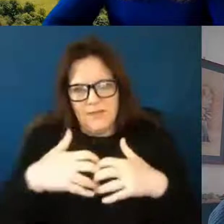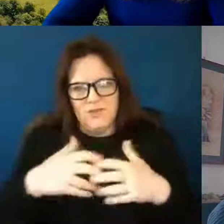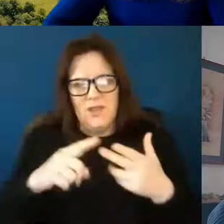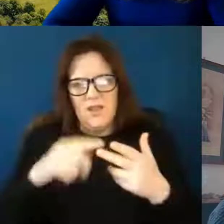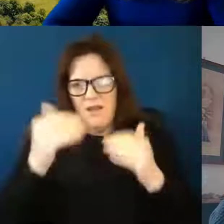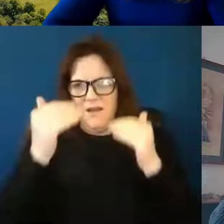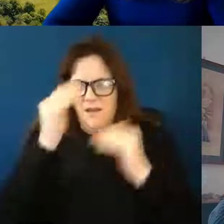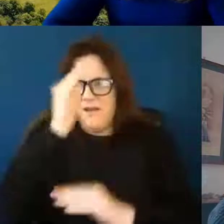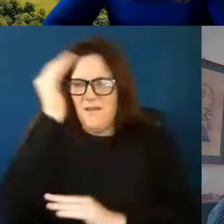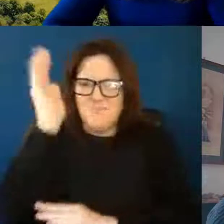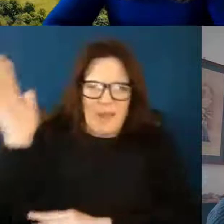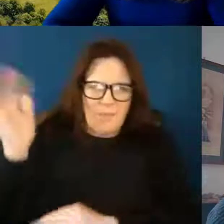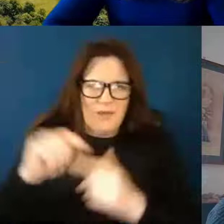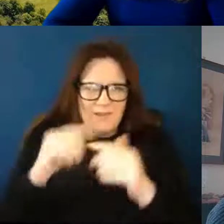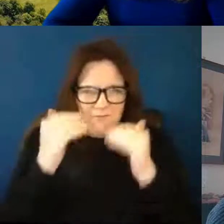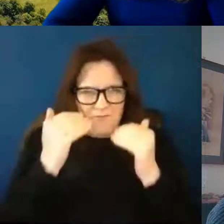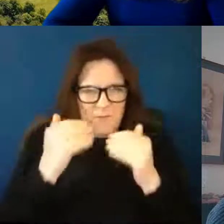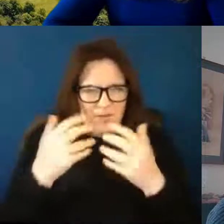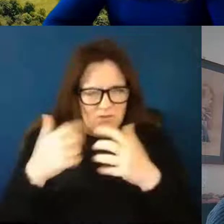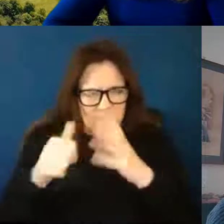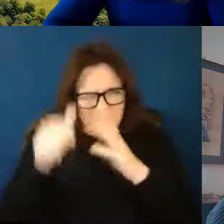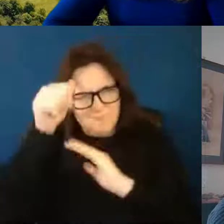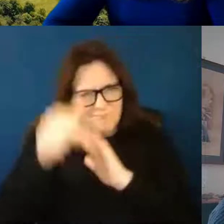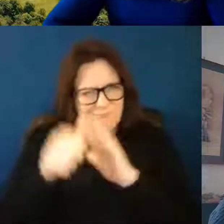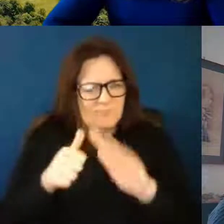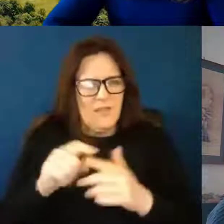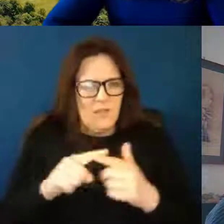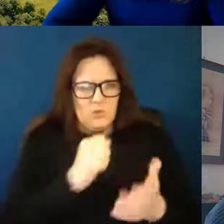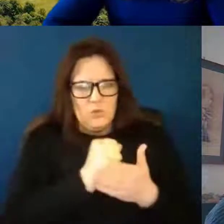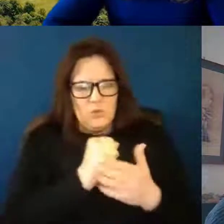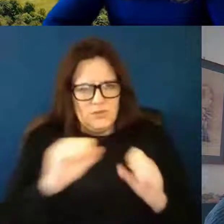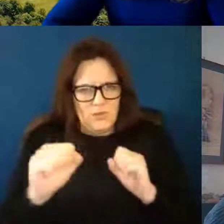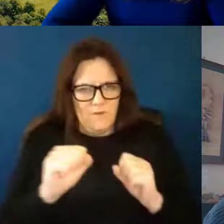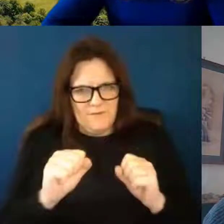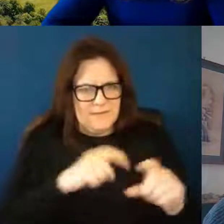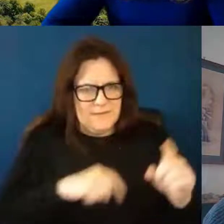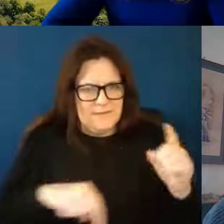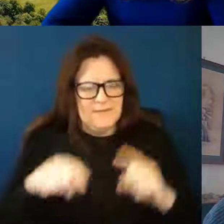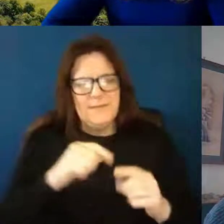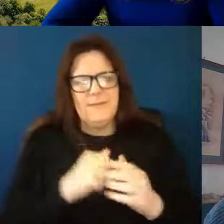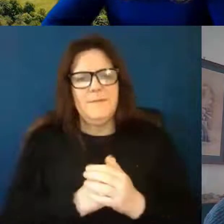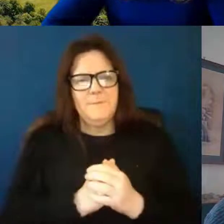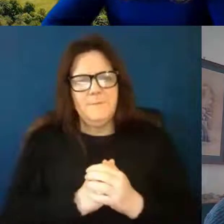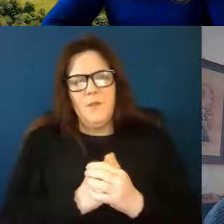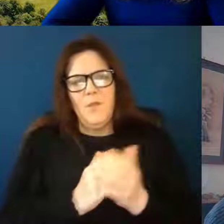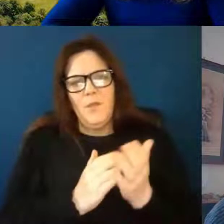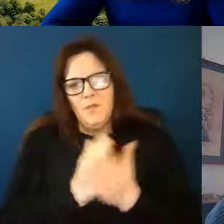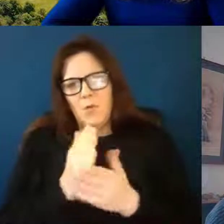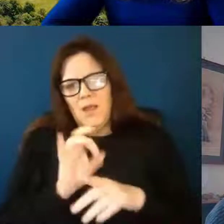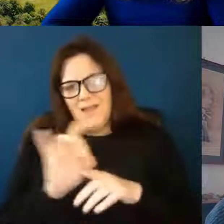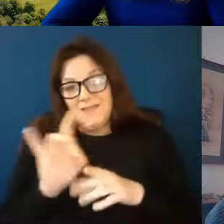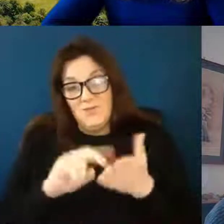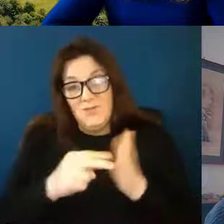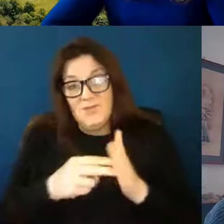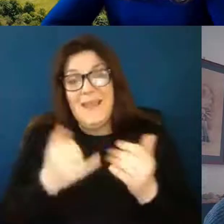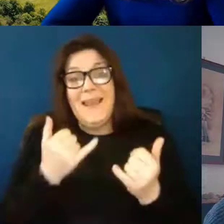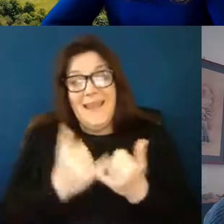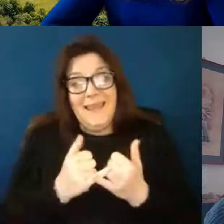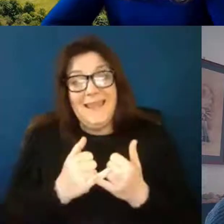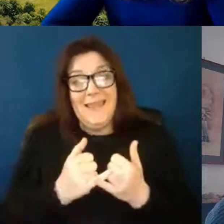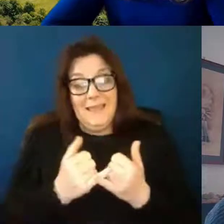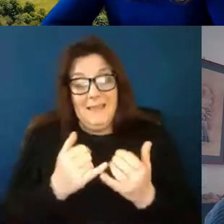and information specialists, with student services, through, for example, a strategy like lesson